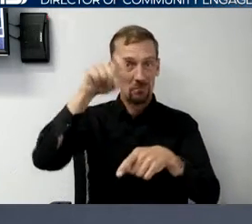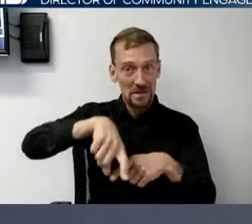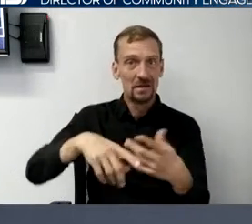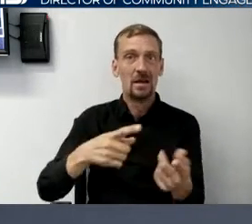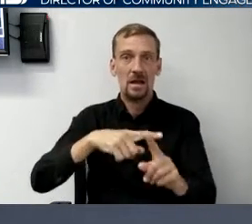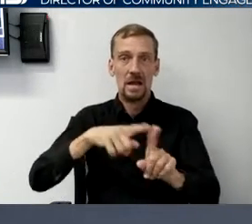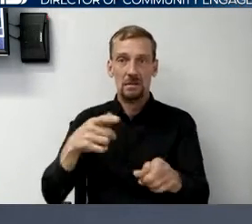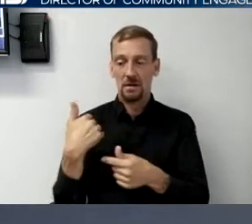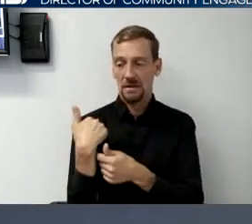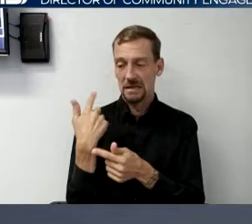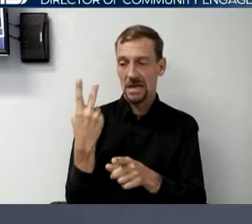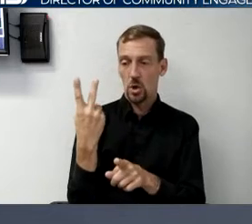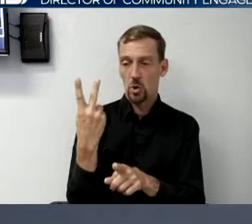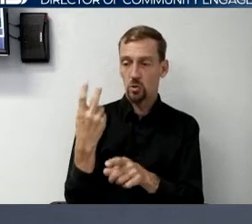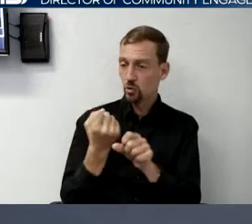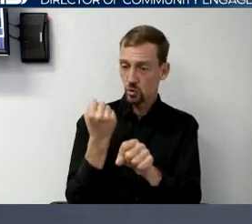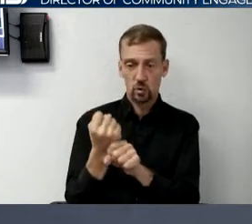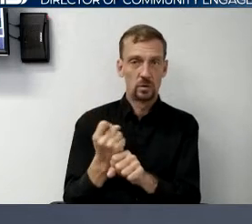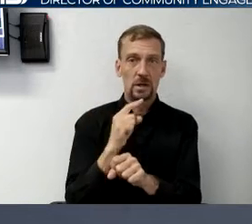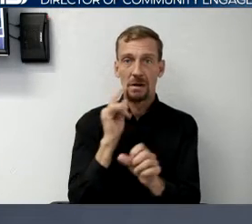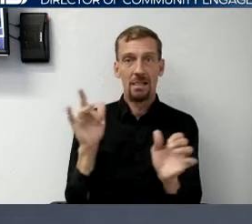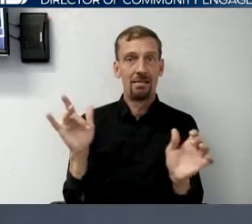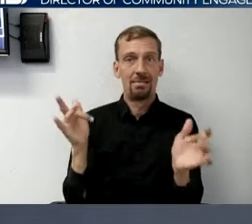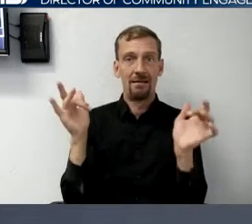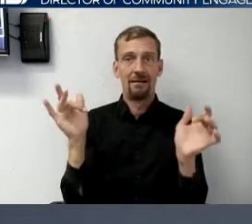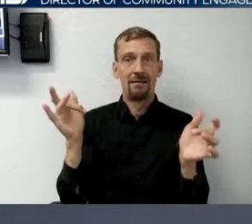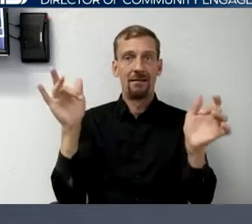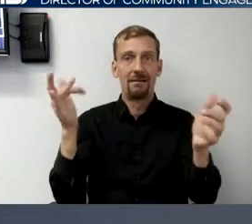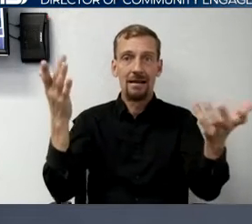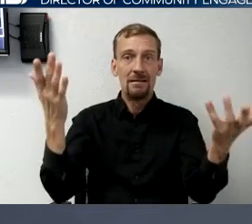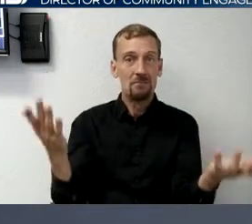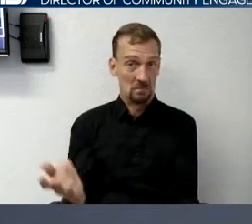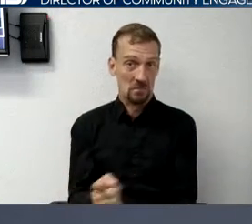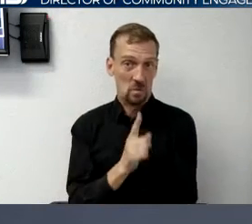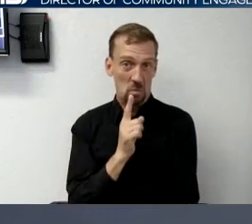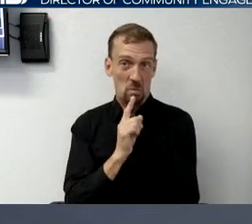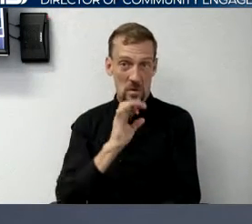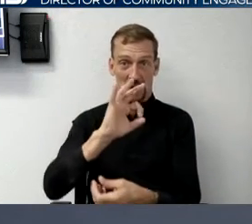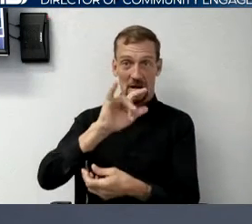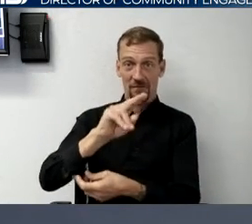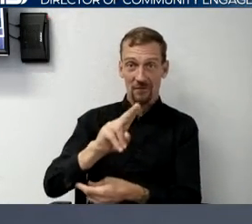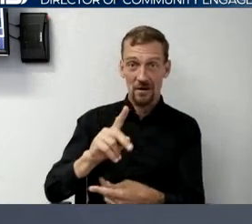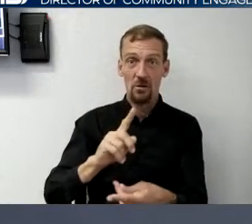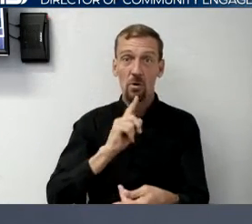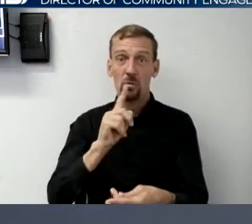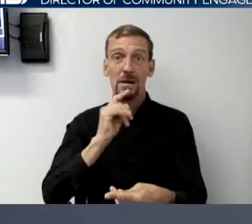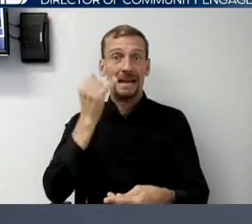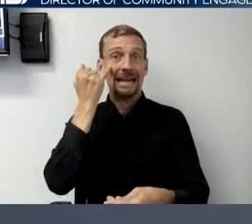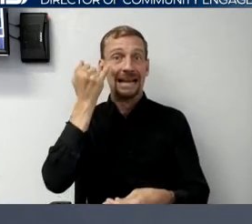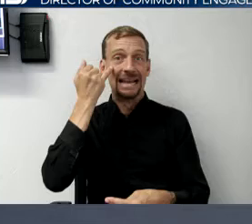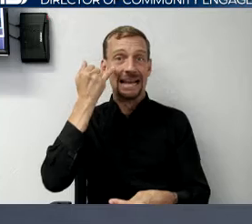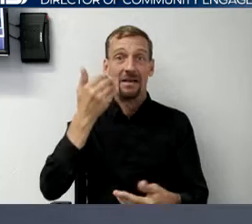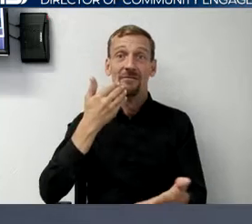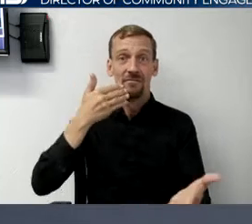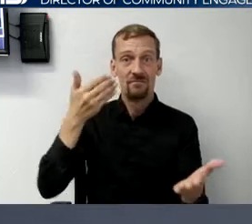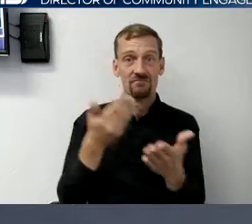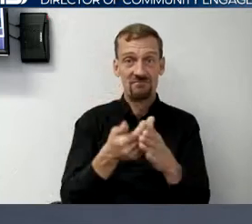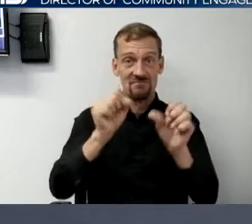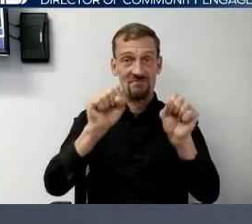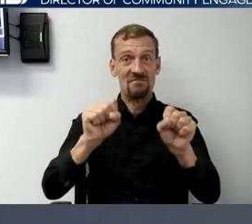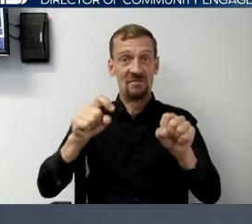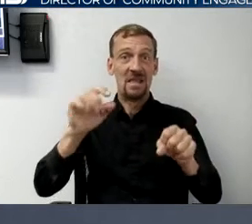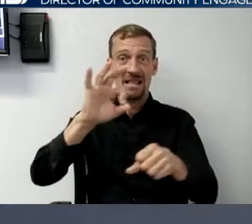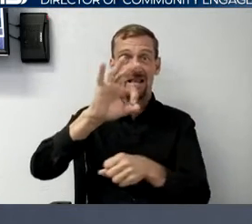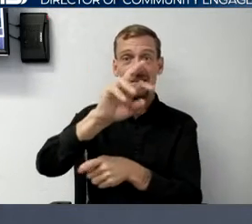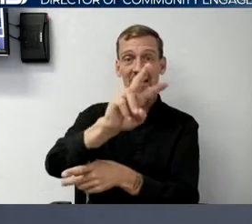have been much lighter flus, and it depends a lot on the effectiveness of the vaccine, which can vary widely